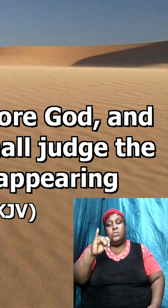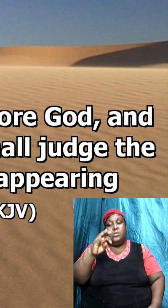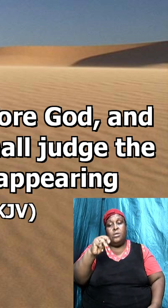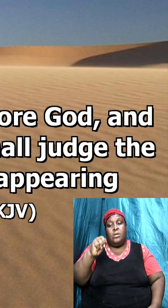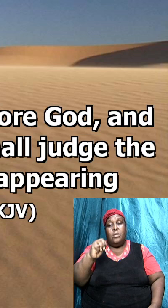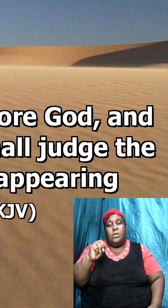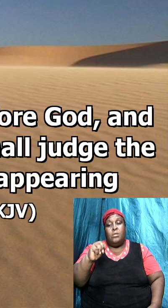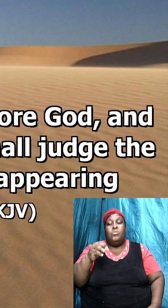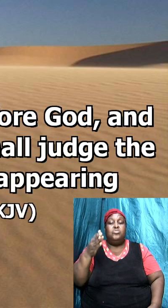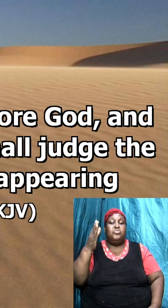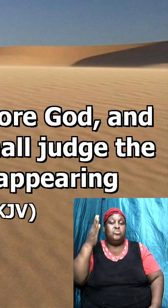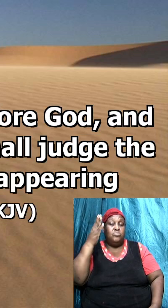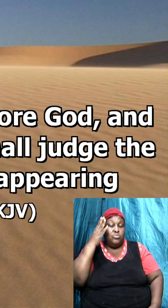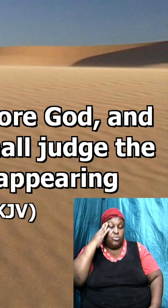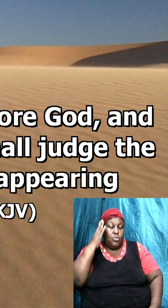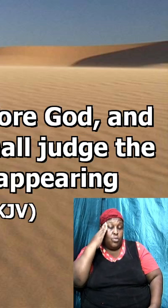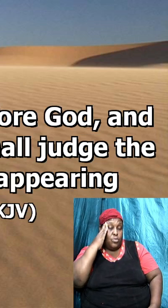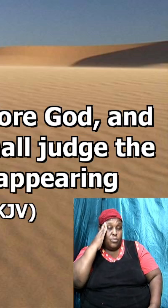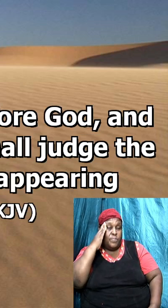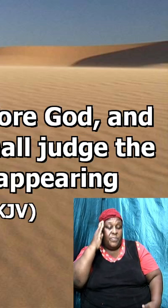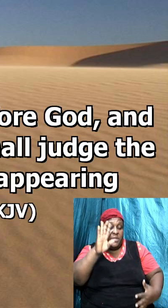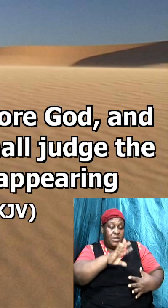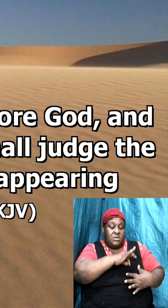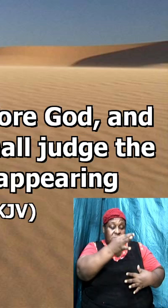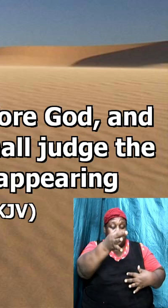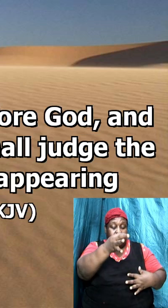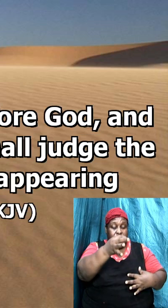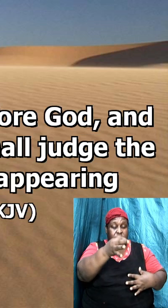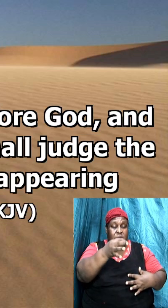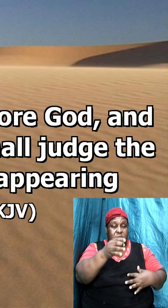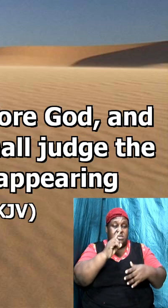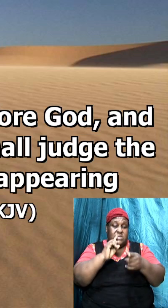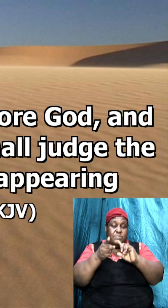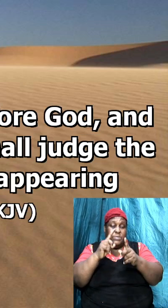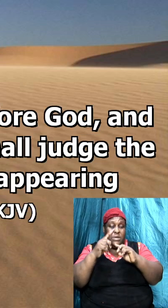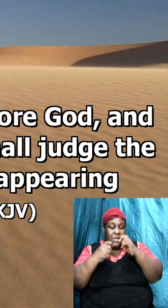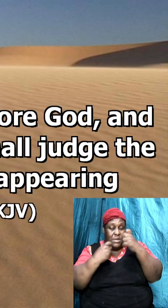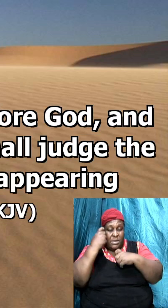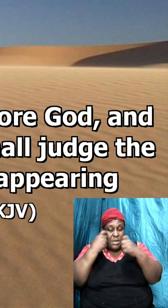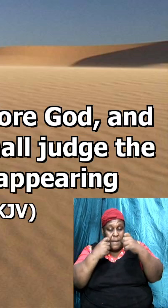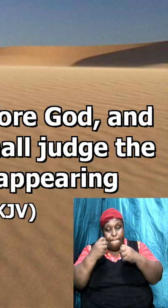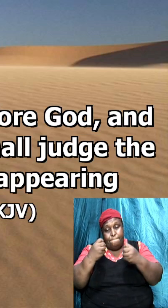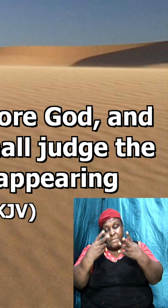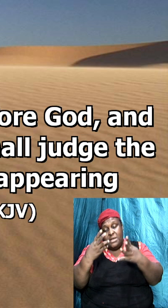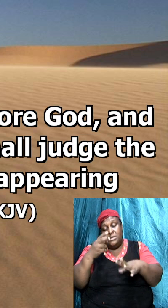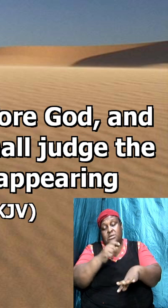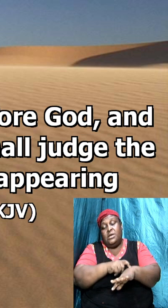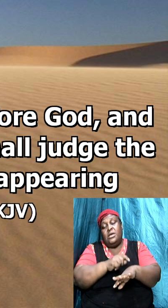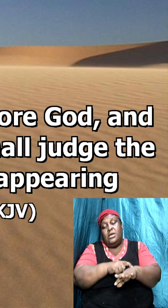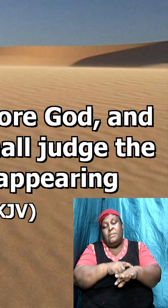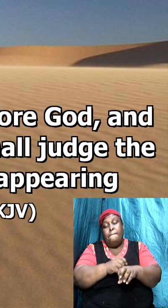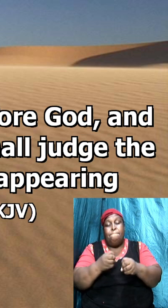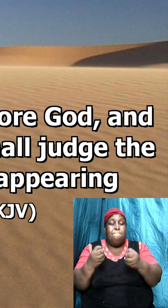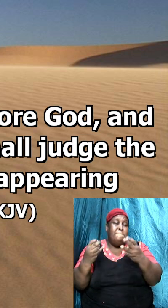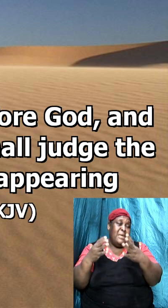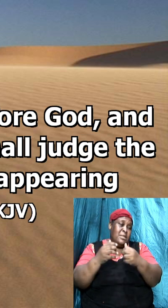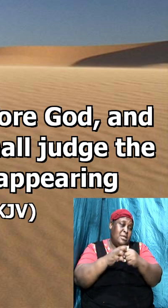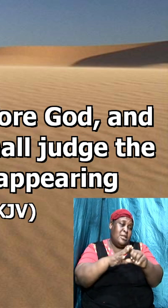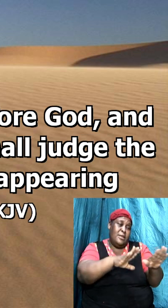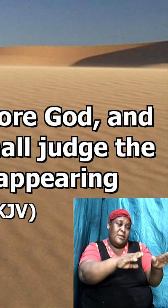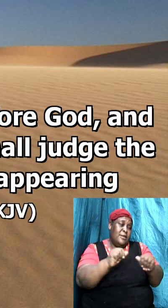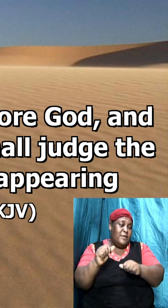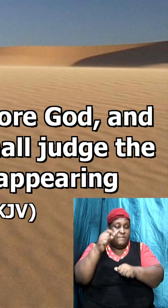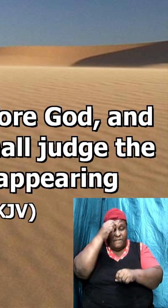beware, you know, because the Spirit speak expressly, and in the latter time, many shall depart from the faith. And here now